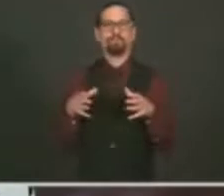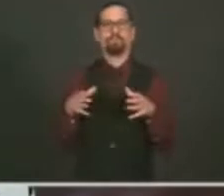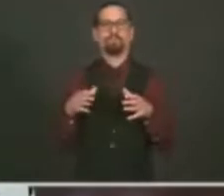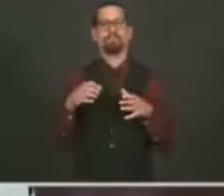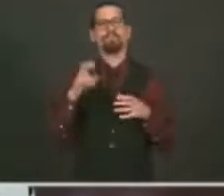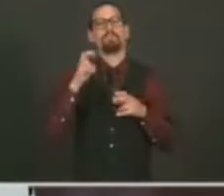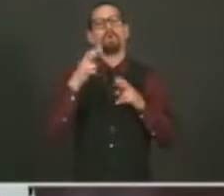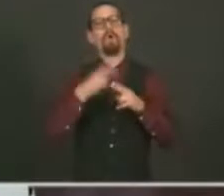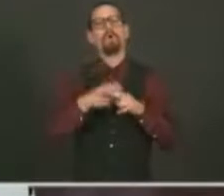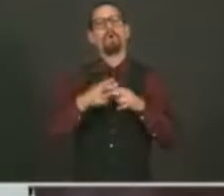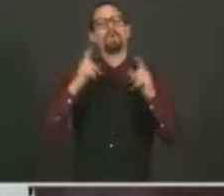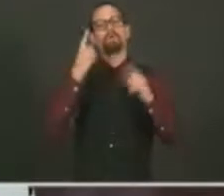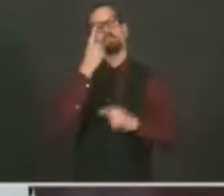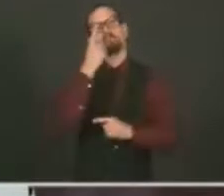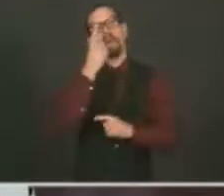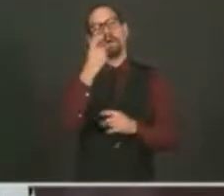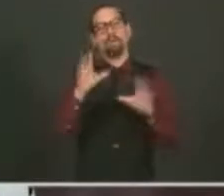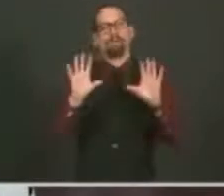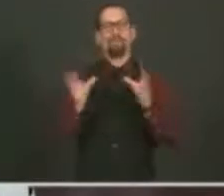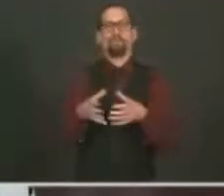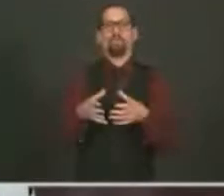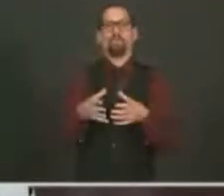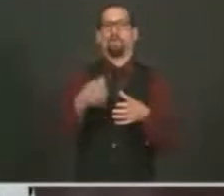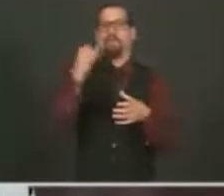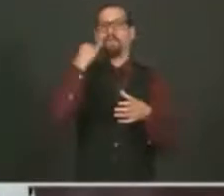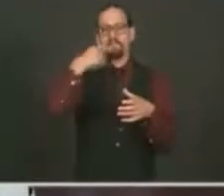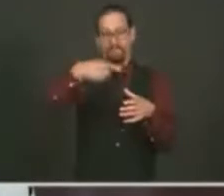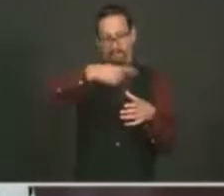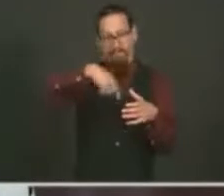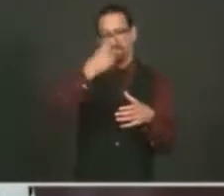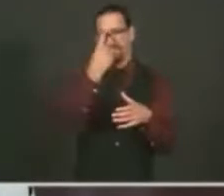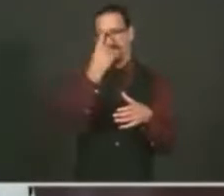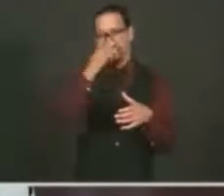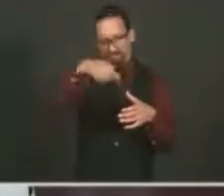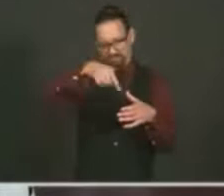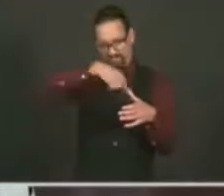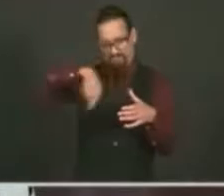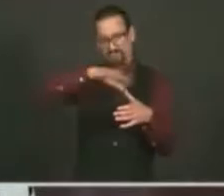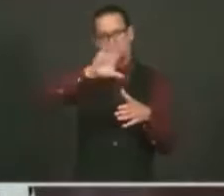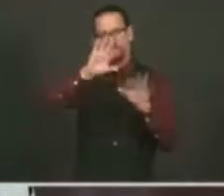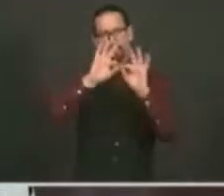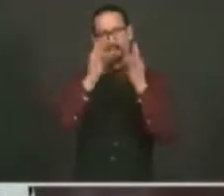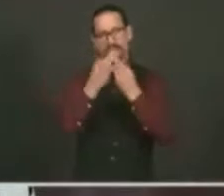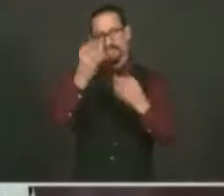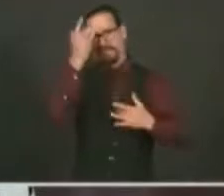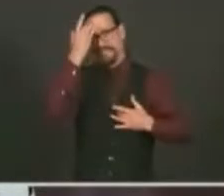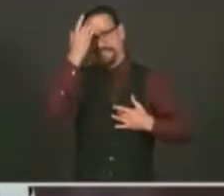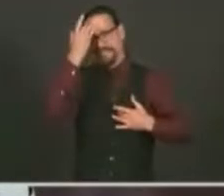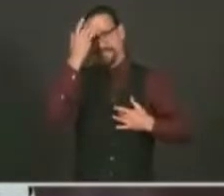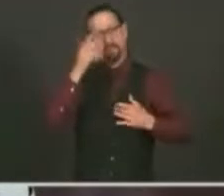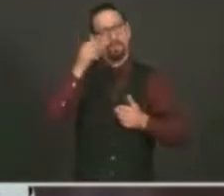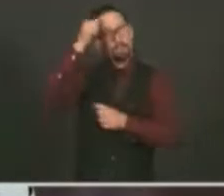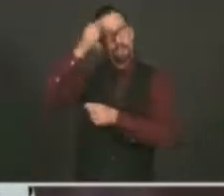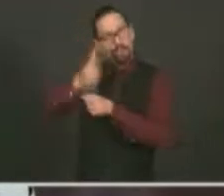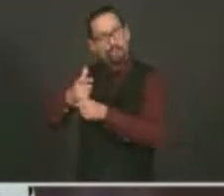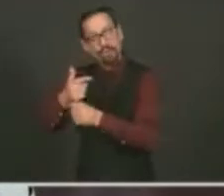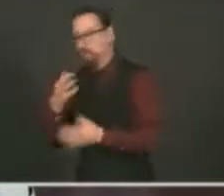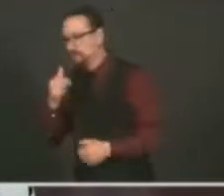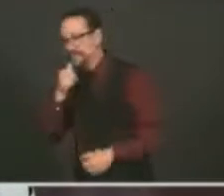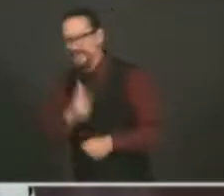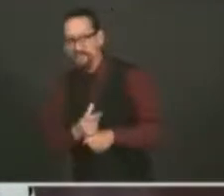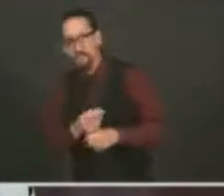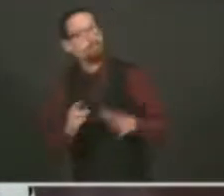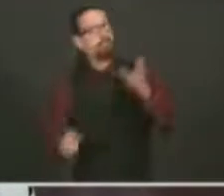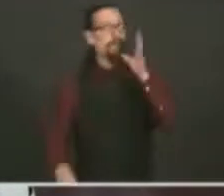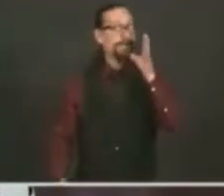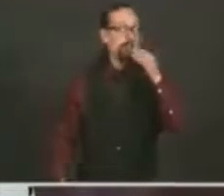of COVID-19, that child and any siblings in the house all need to stay home.